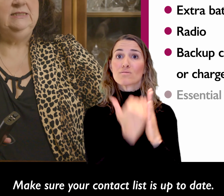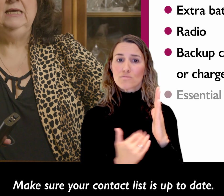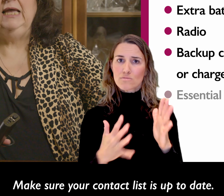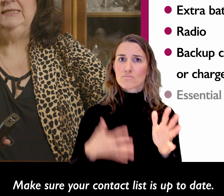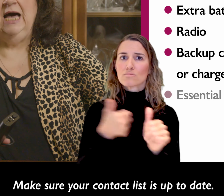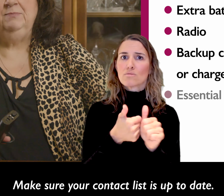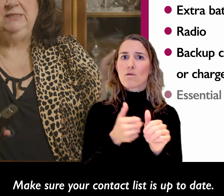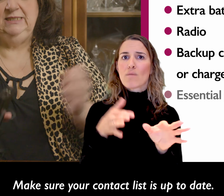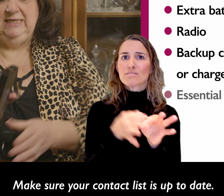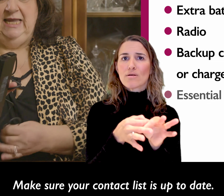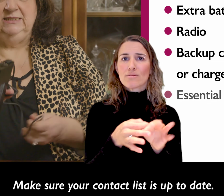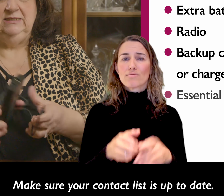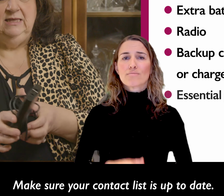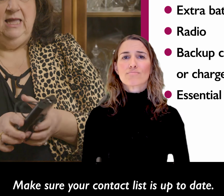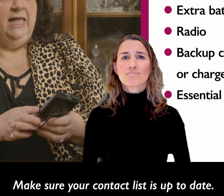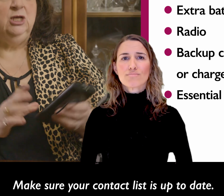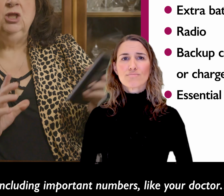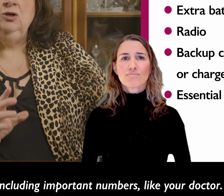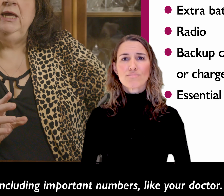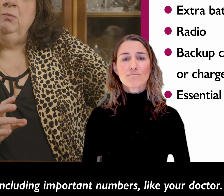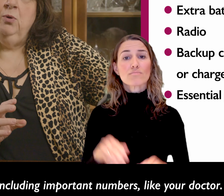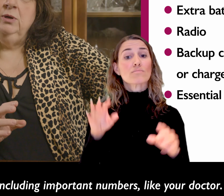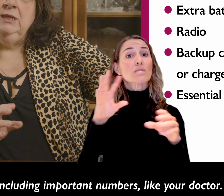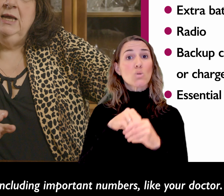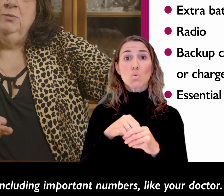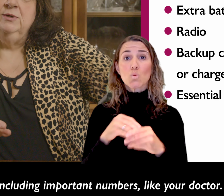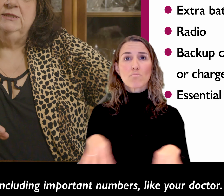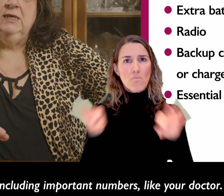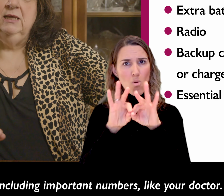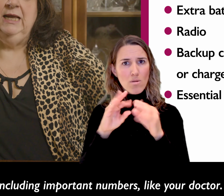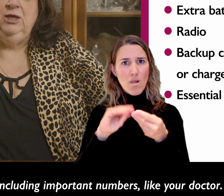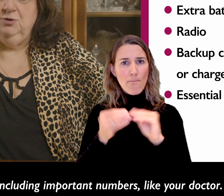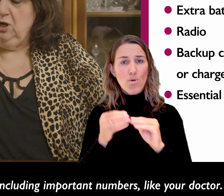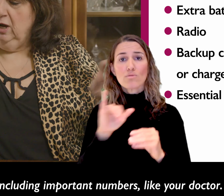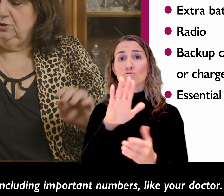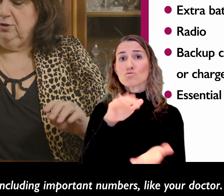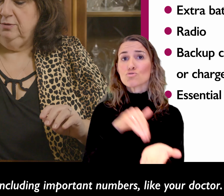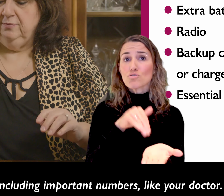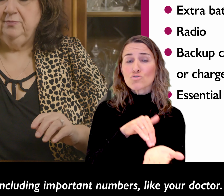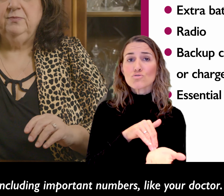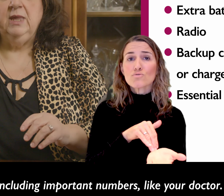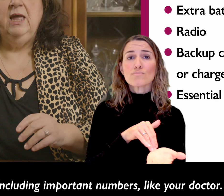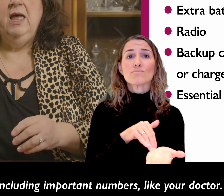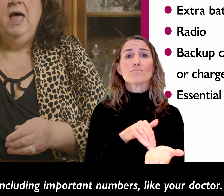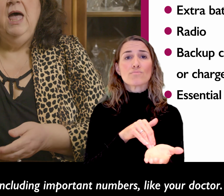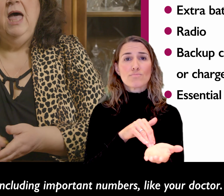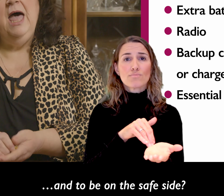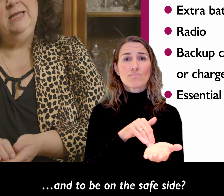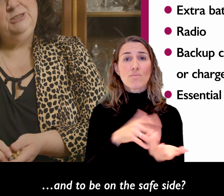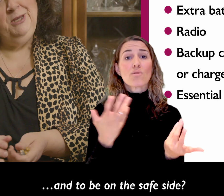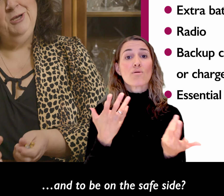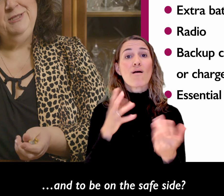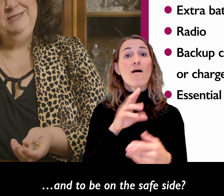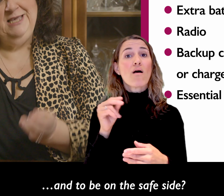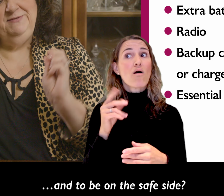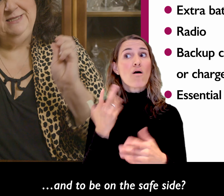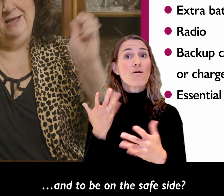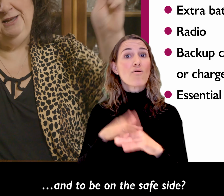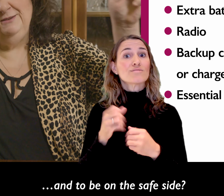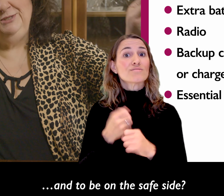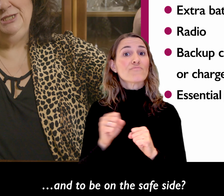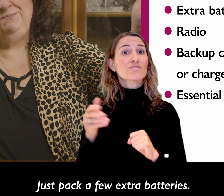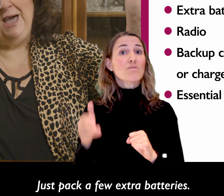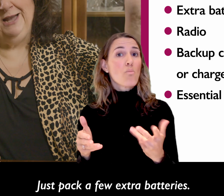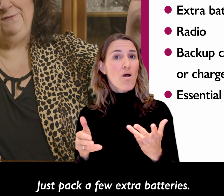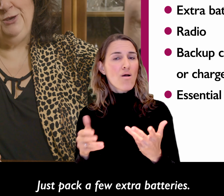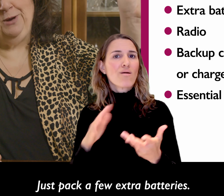contact list is up to date, including important numbers like your doctor. And to be on the safe